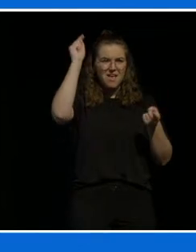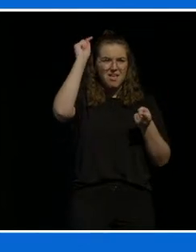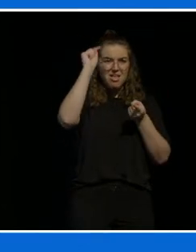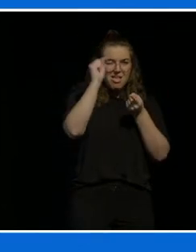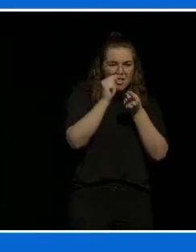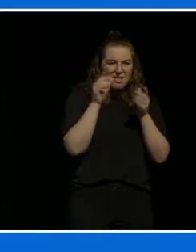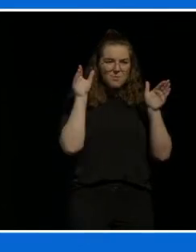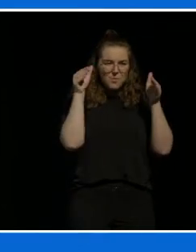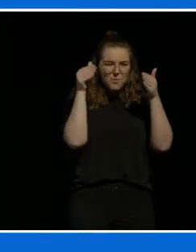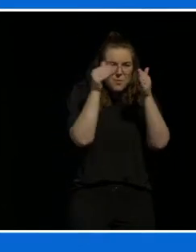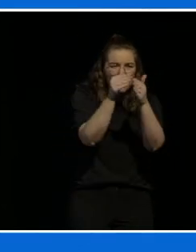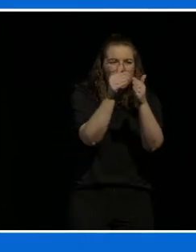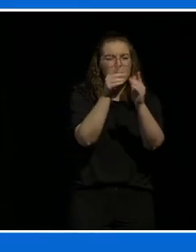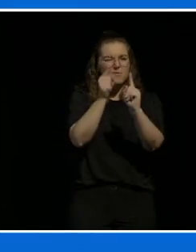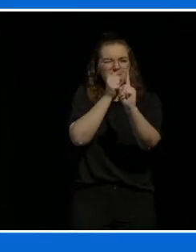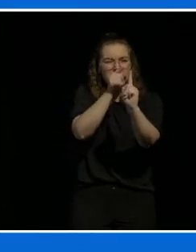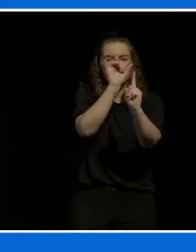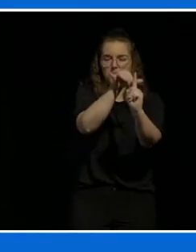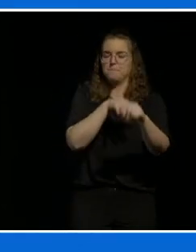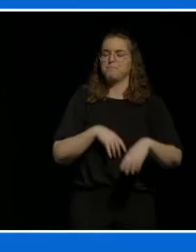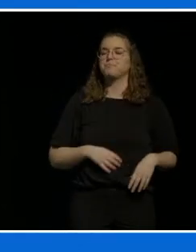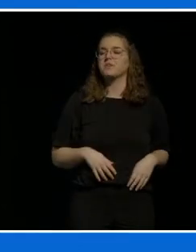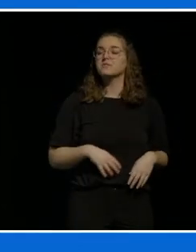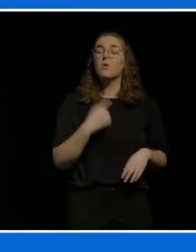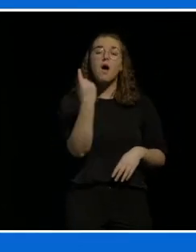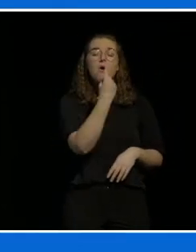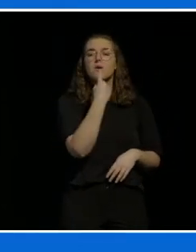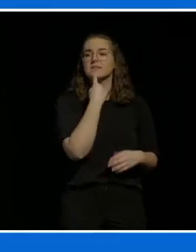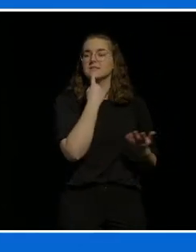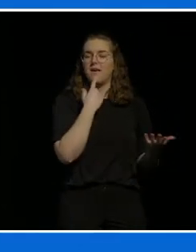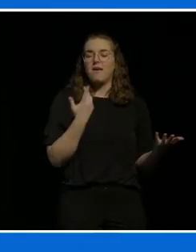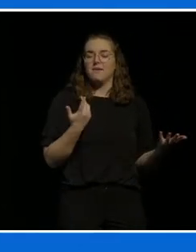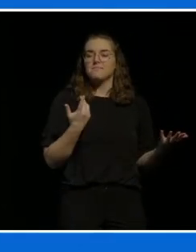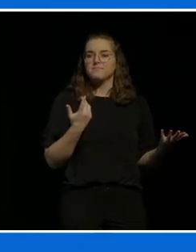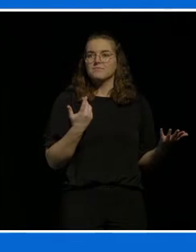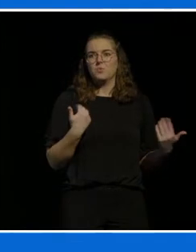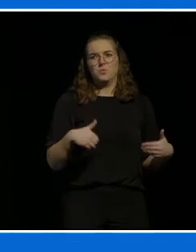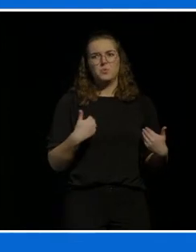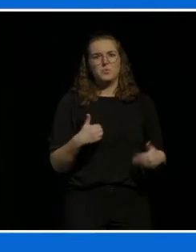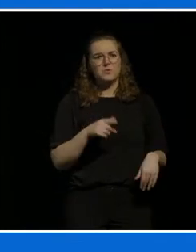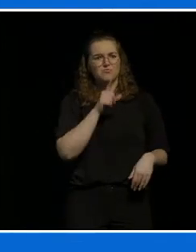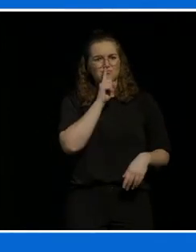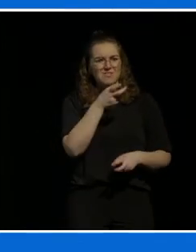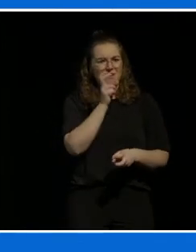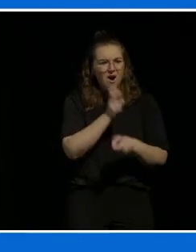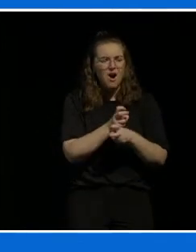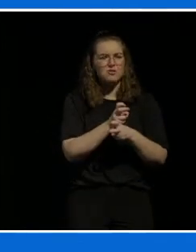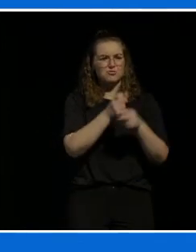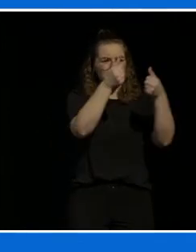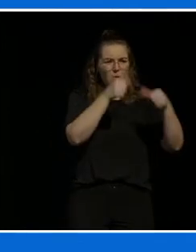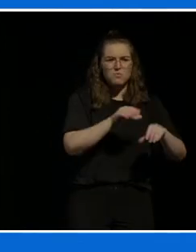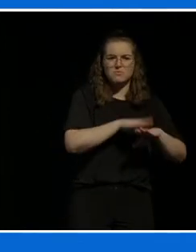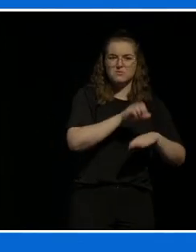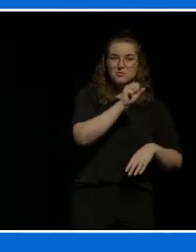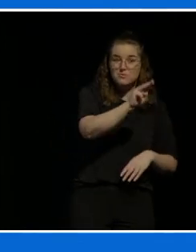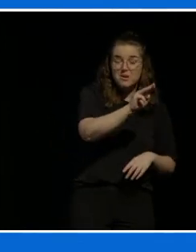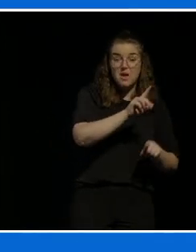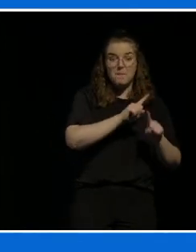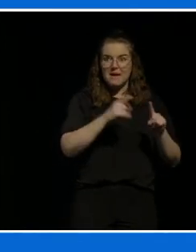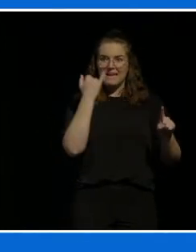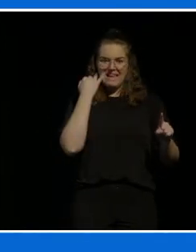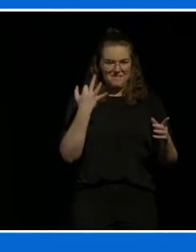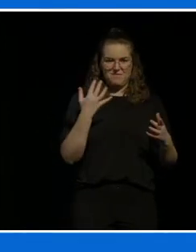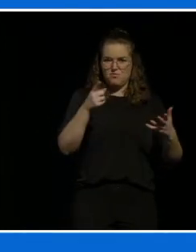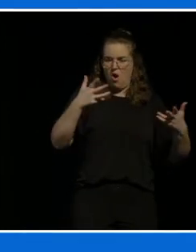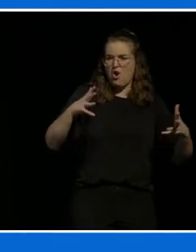kind of narrowing and focusing on that. So I always say that it can be really hard putting stuff on social media, but the closer it's aligned to the things you already